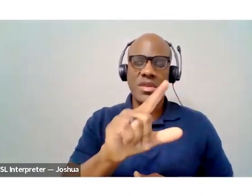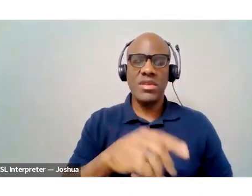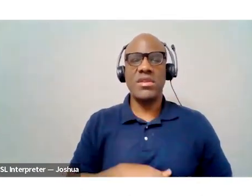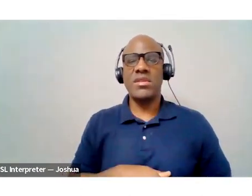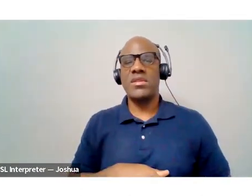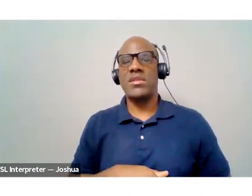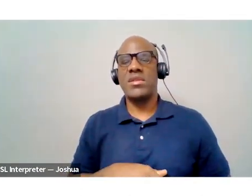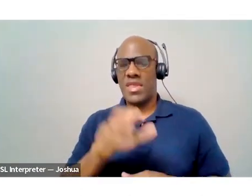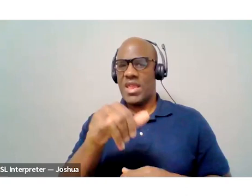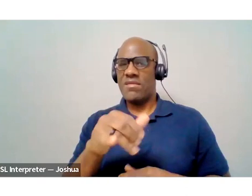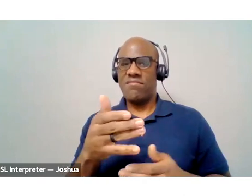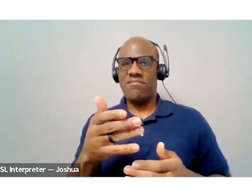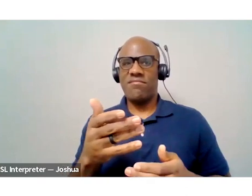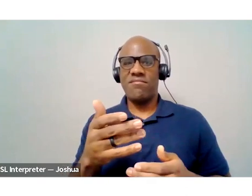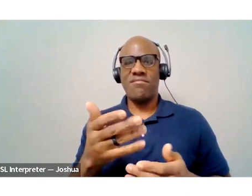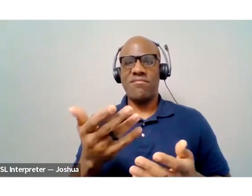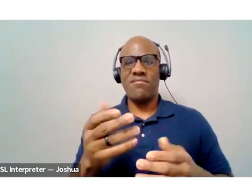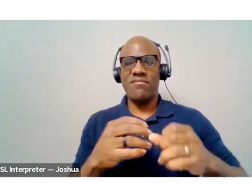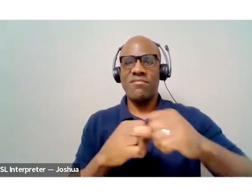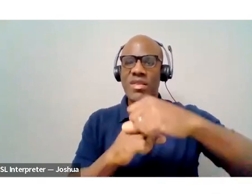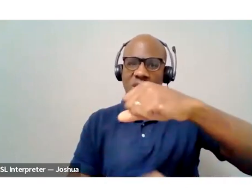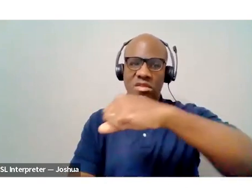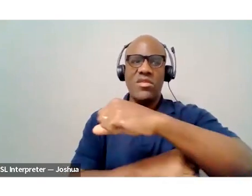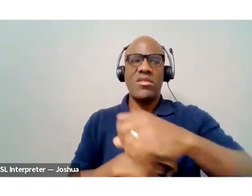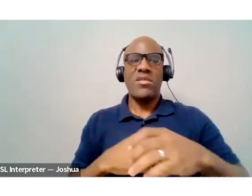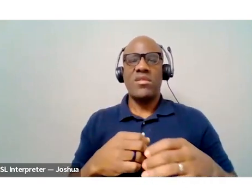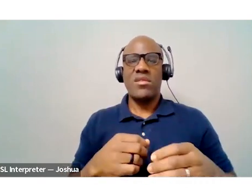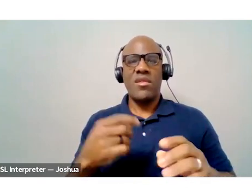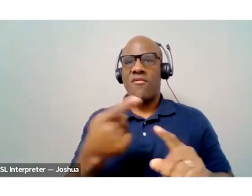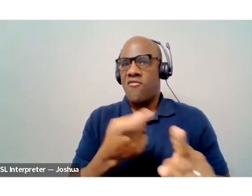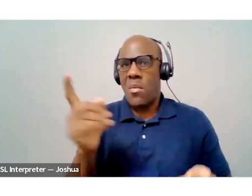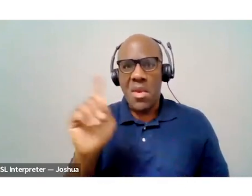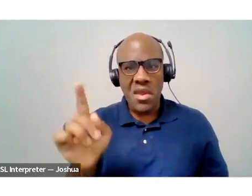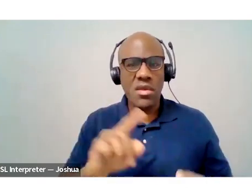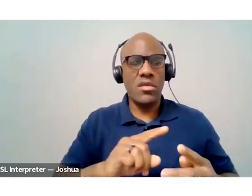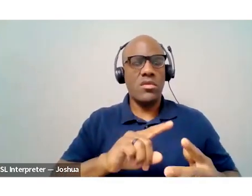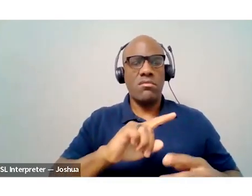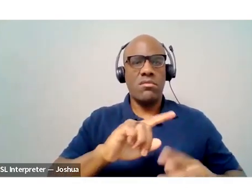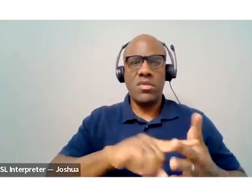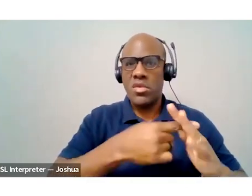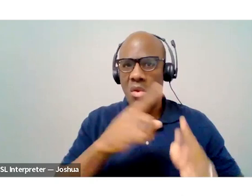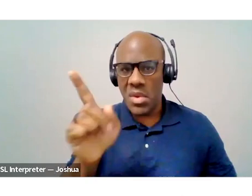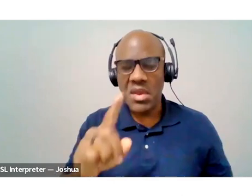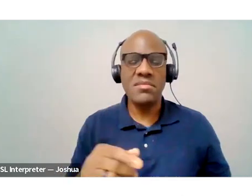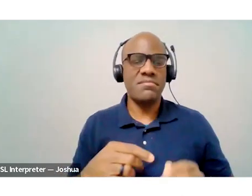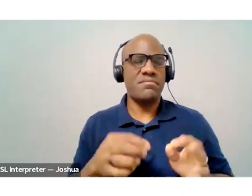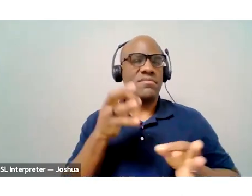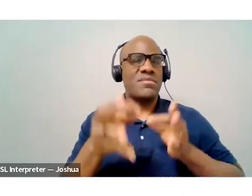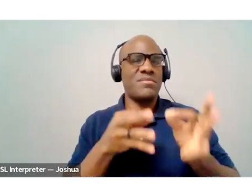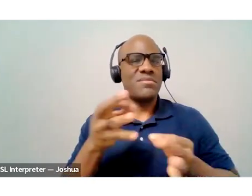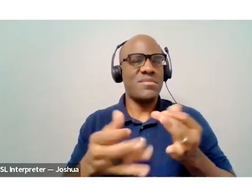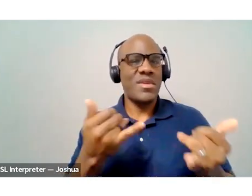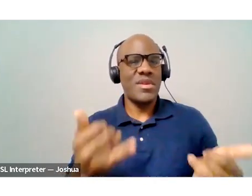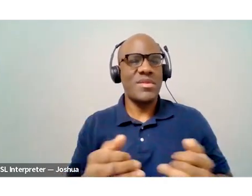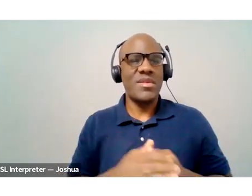media literacy is, how does it come from? So for the advertisement of this talk,